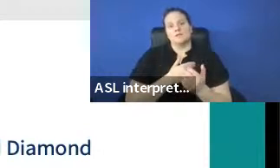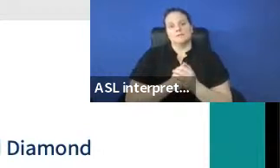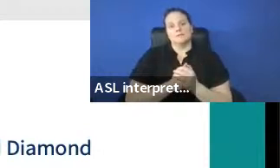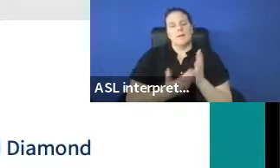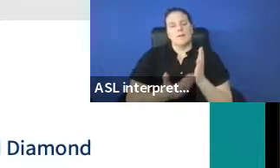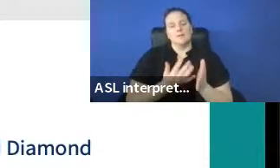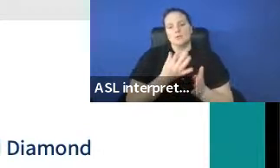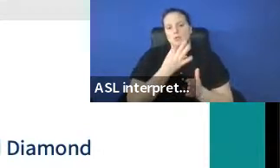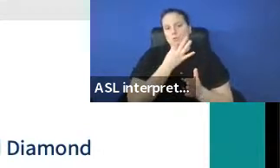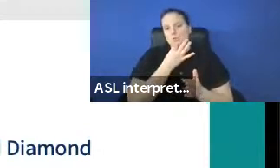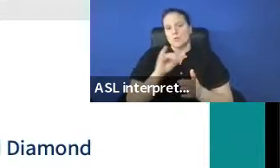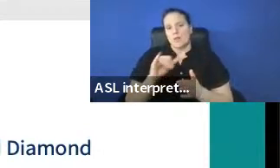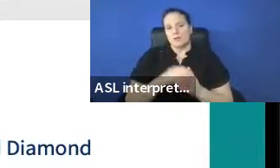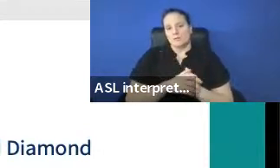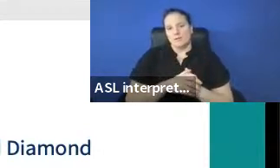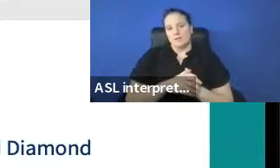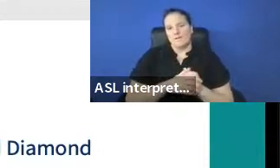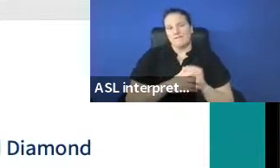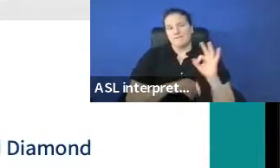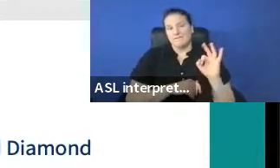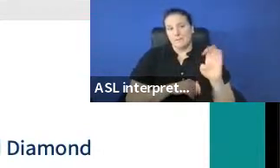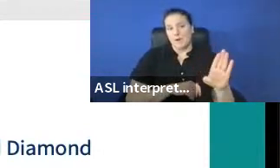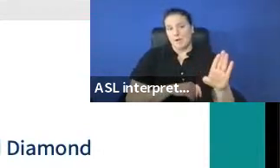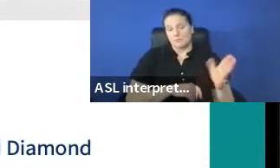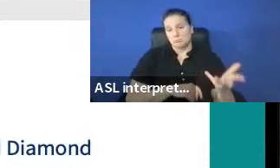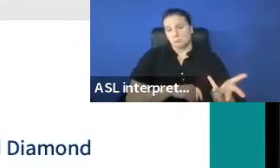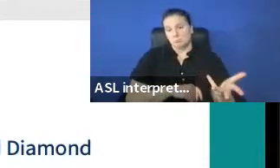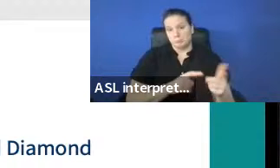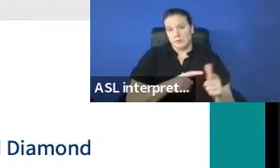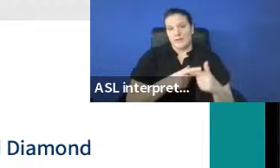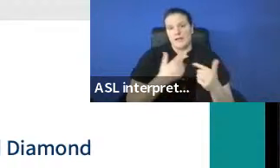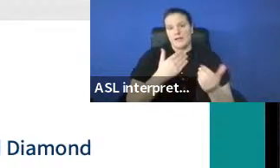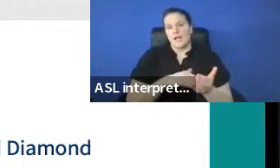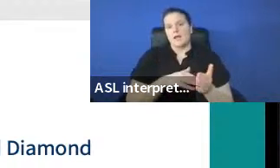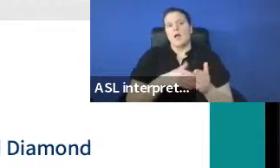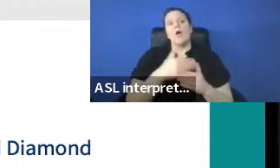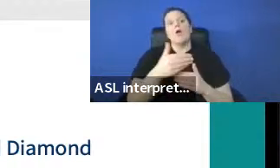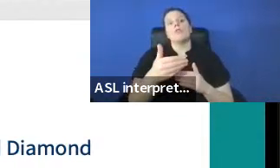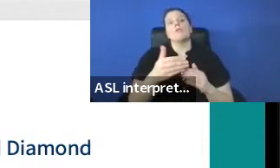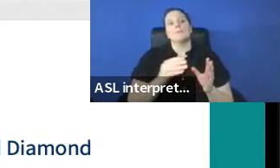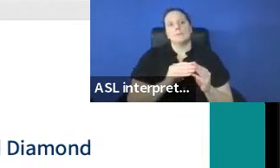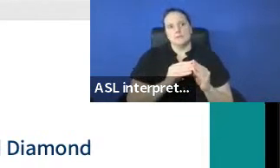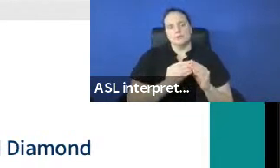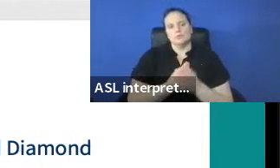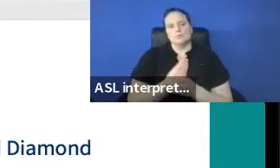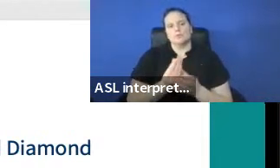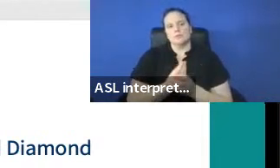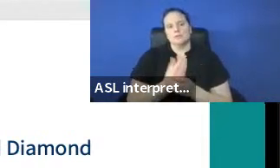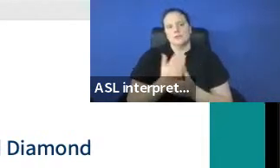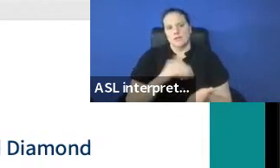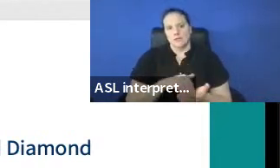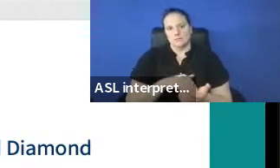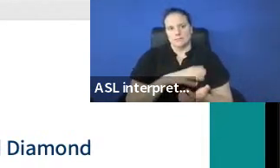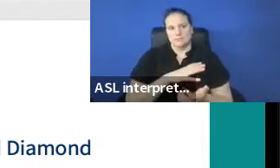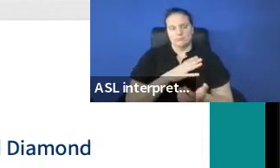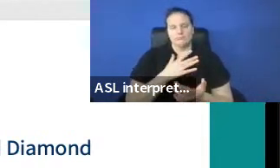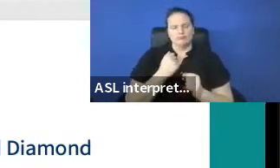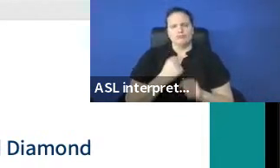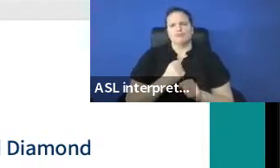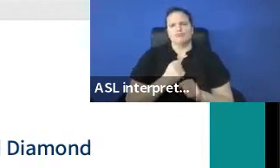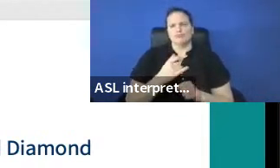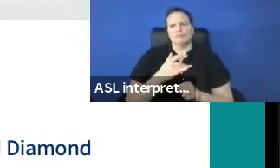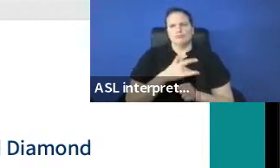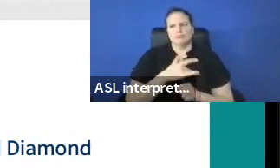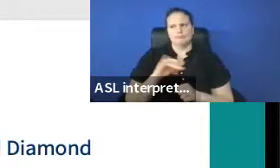as I would say February, and then maybe again another meeting in the spring. That's highly likely at this